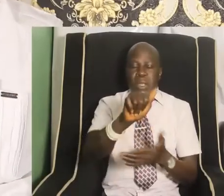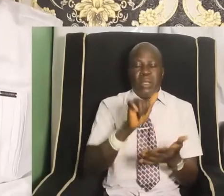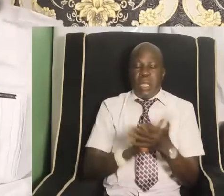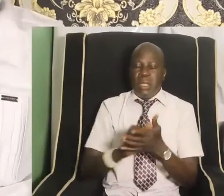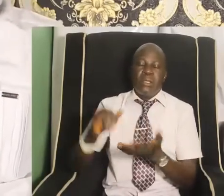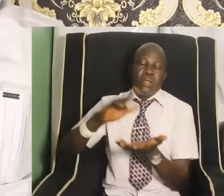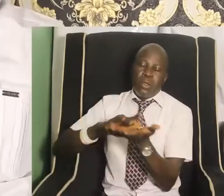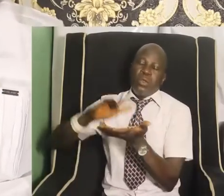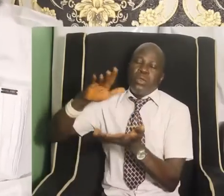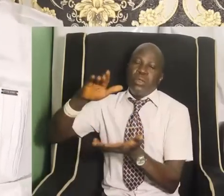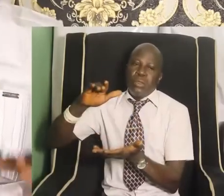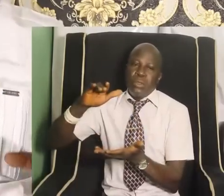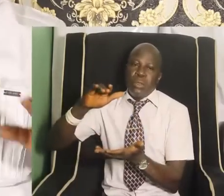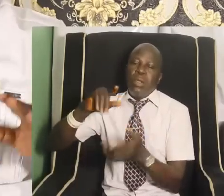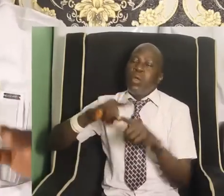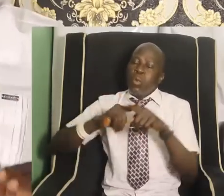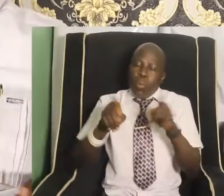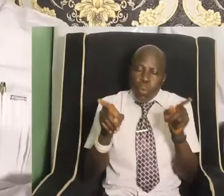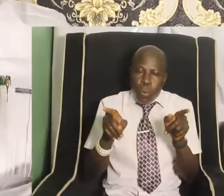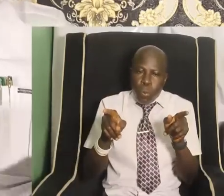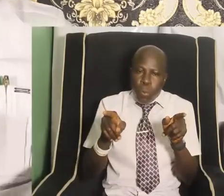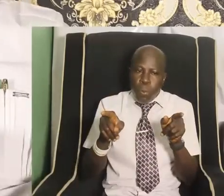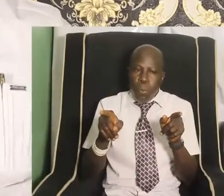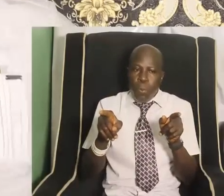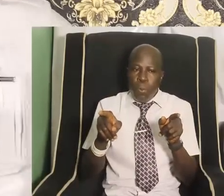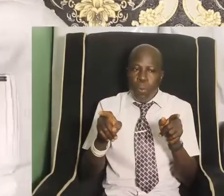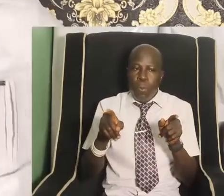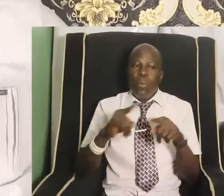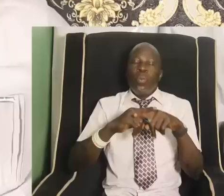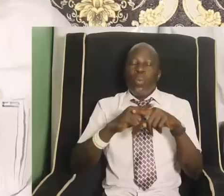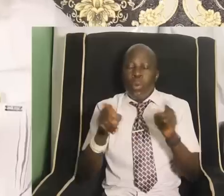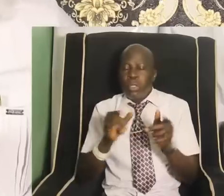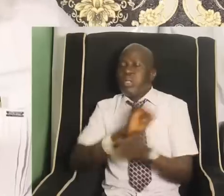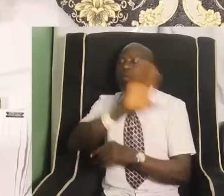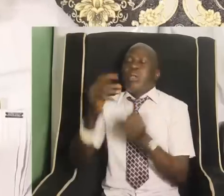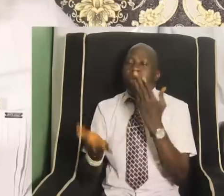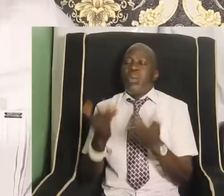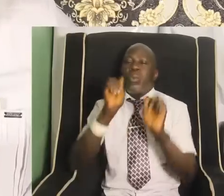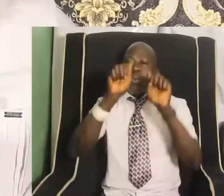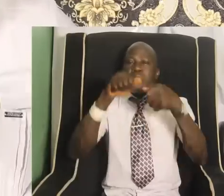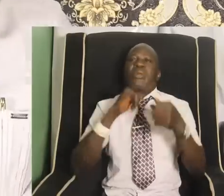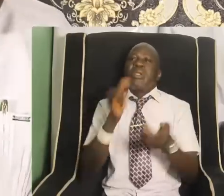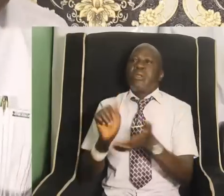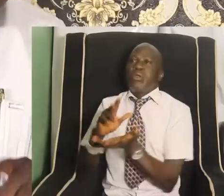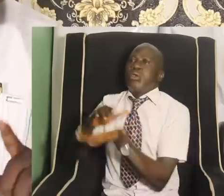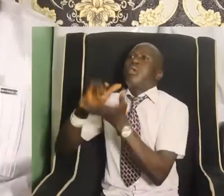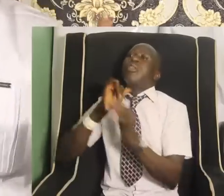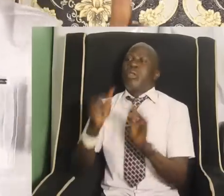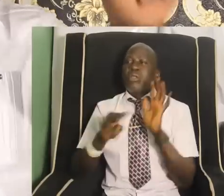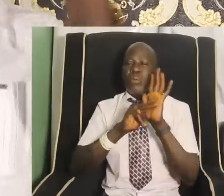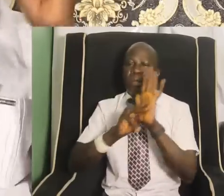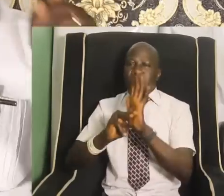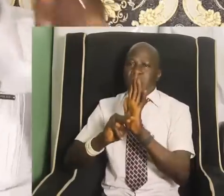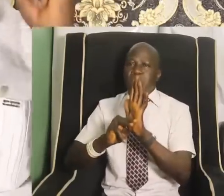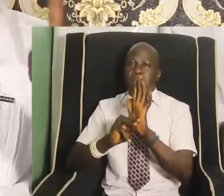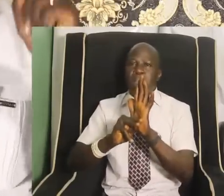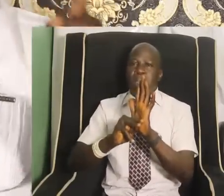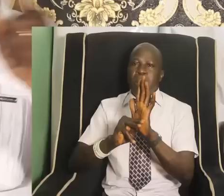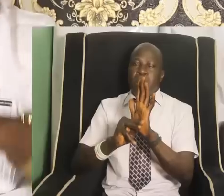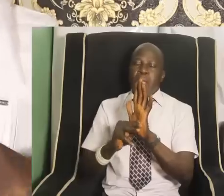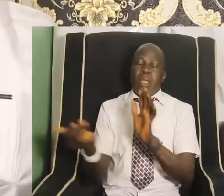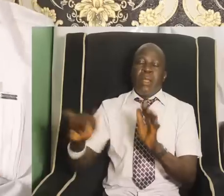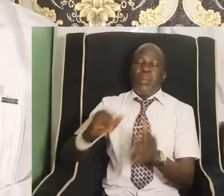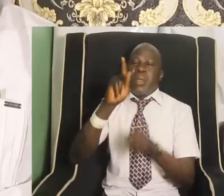Believe that you have glory. But it may be possible your glory has not manifested. People